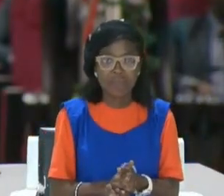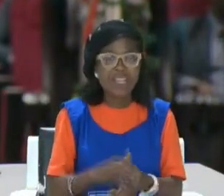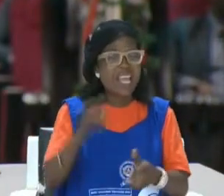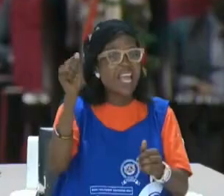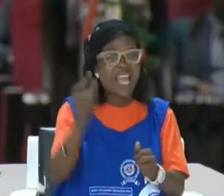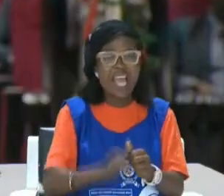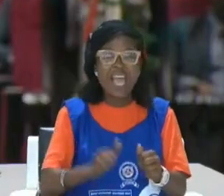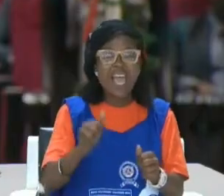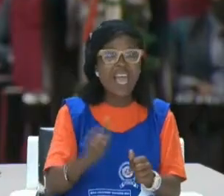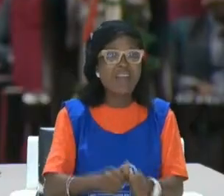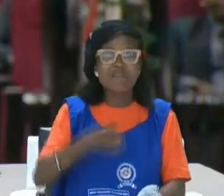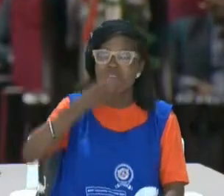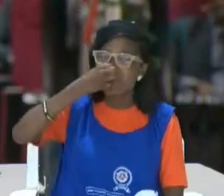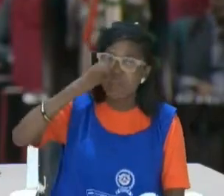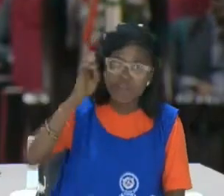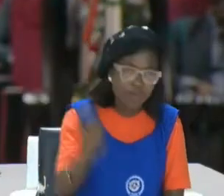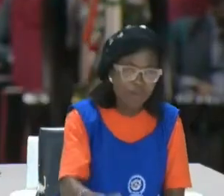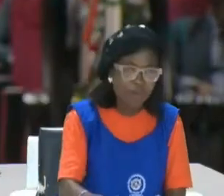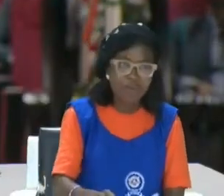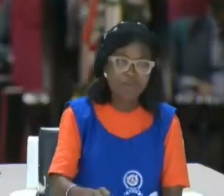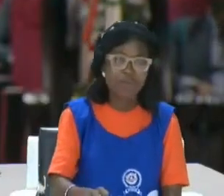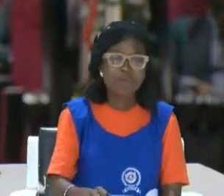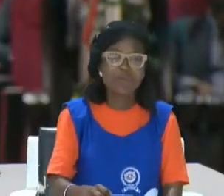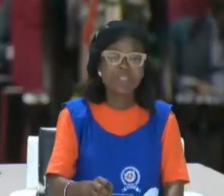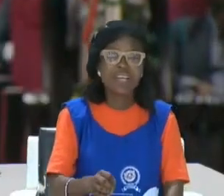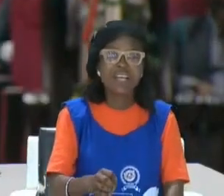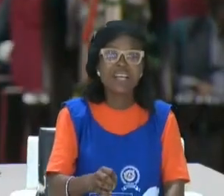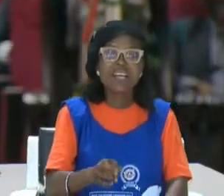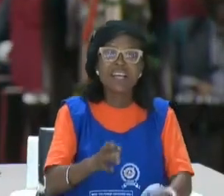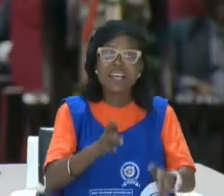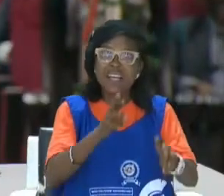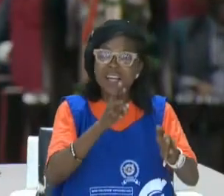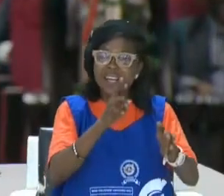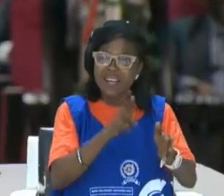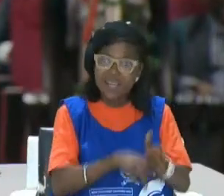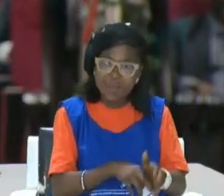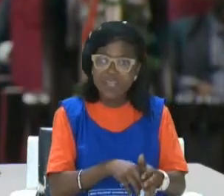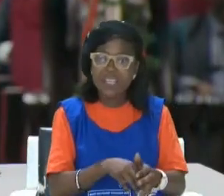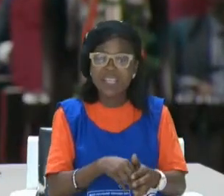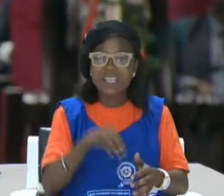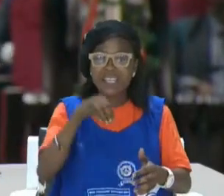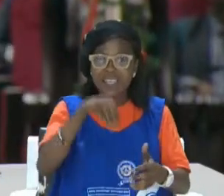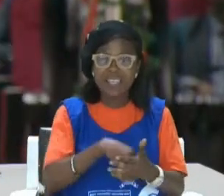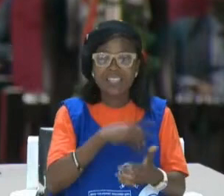Every evil left in this old year.